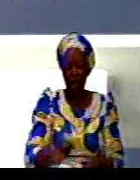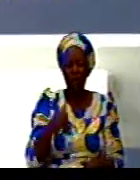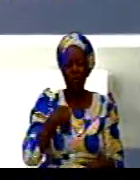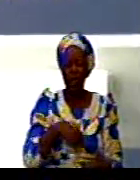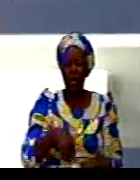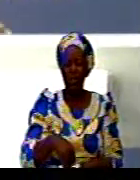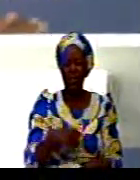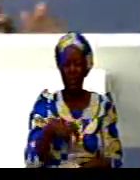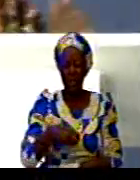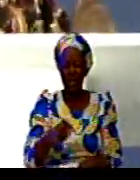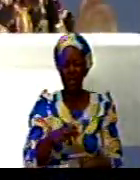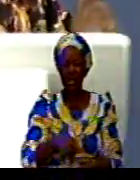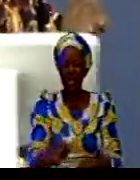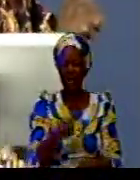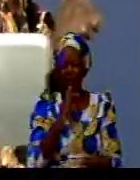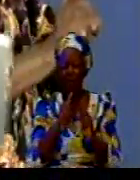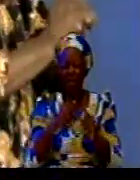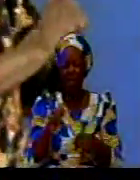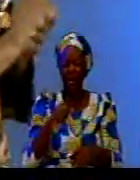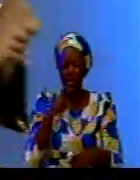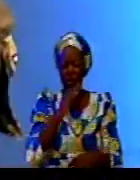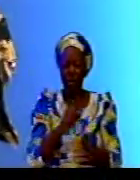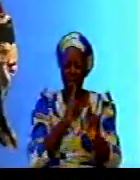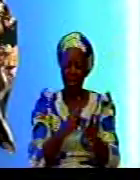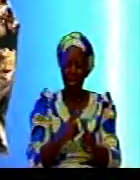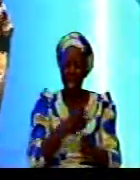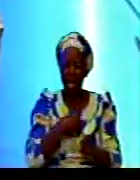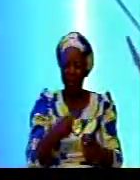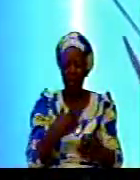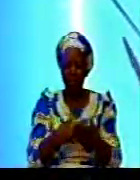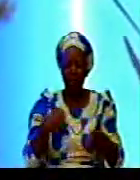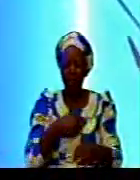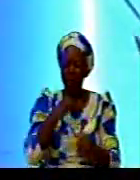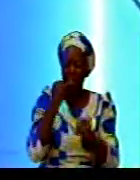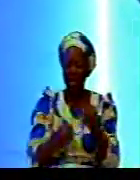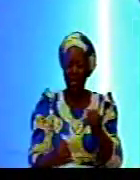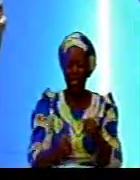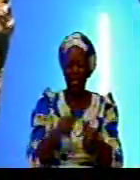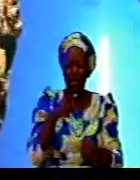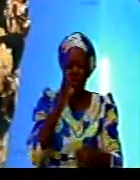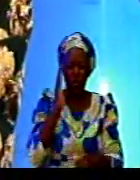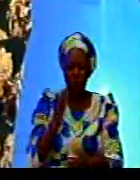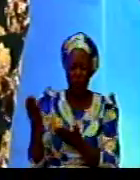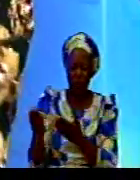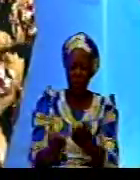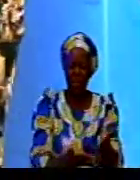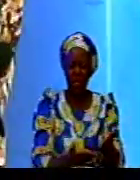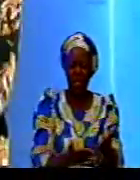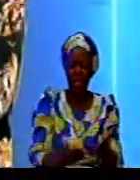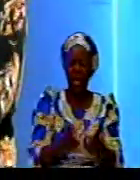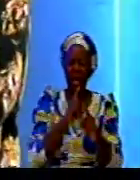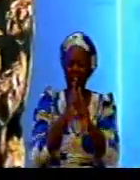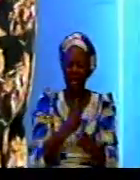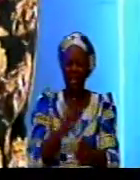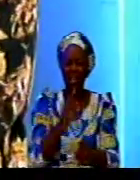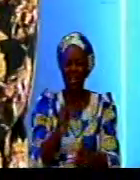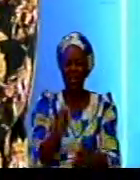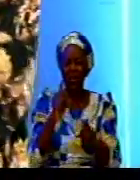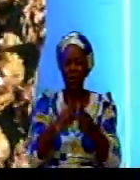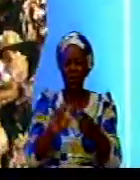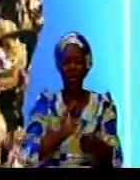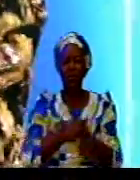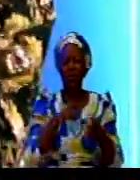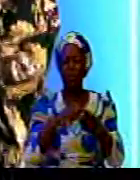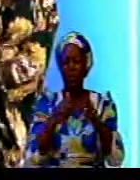grant. You said, while we're still speaking, you will answer. And before we